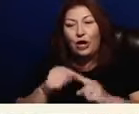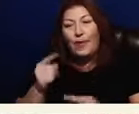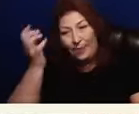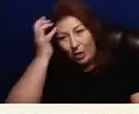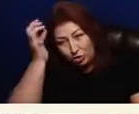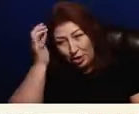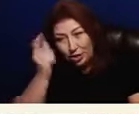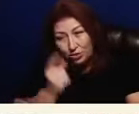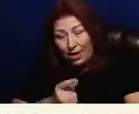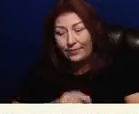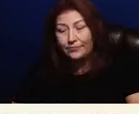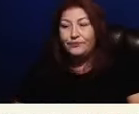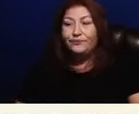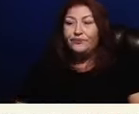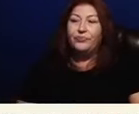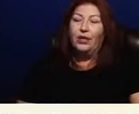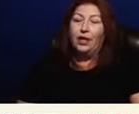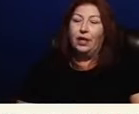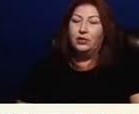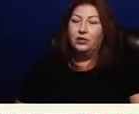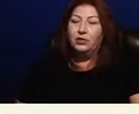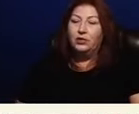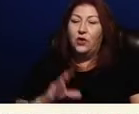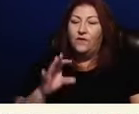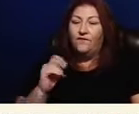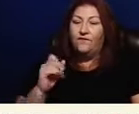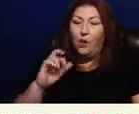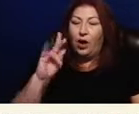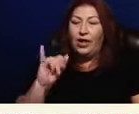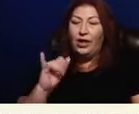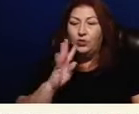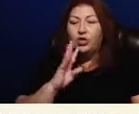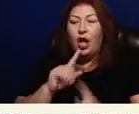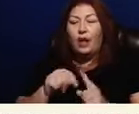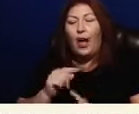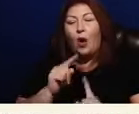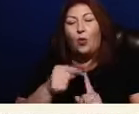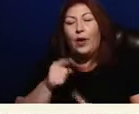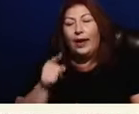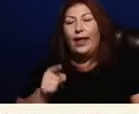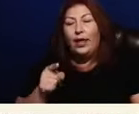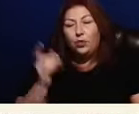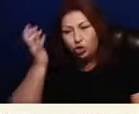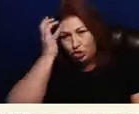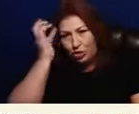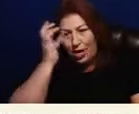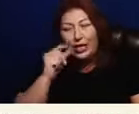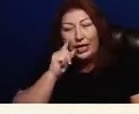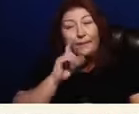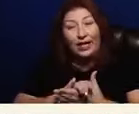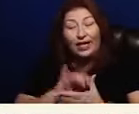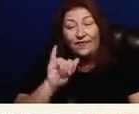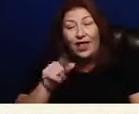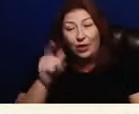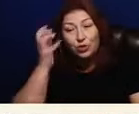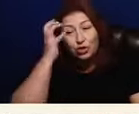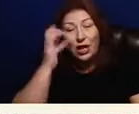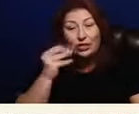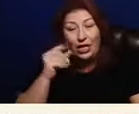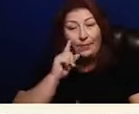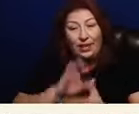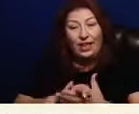right? So Forky was talking about when he was trash, and he believed that he's trash, and he believed that that's where he